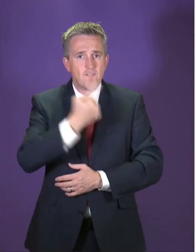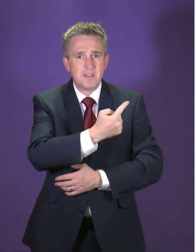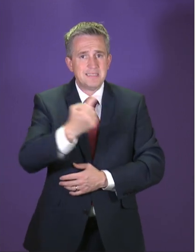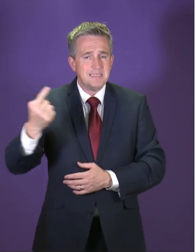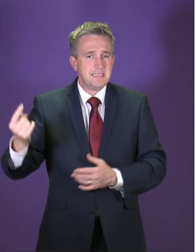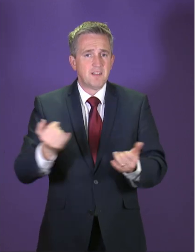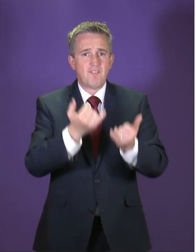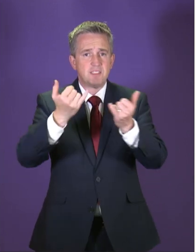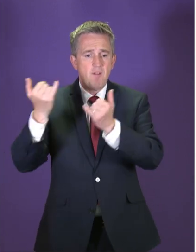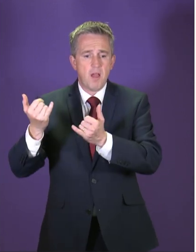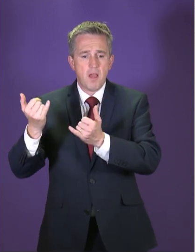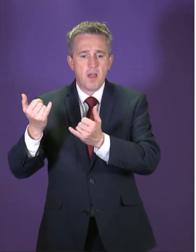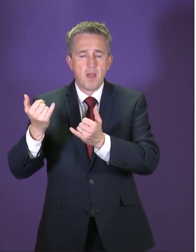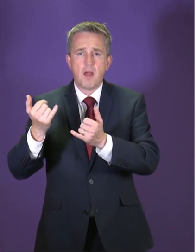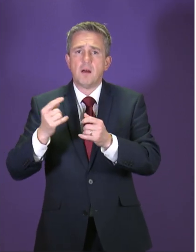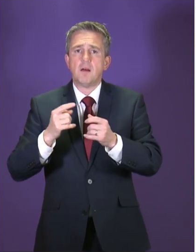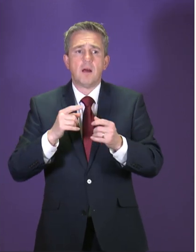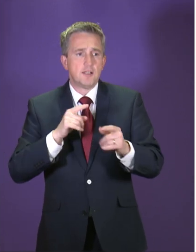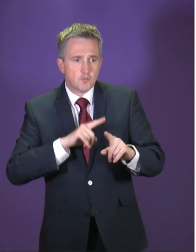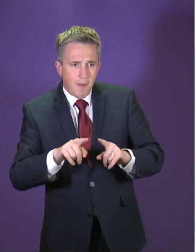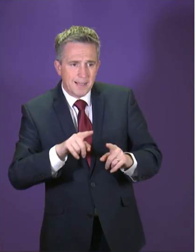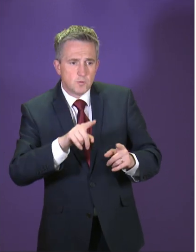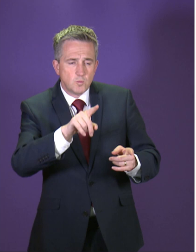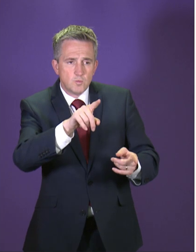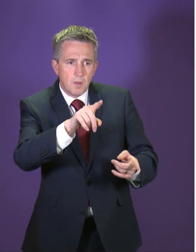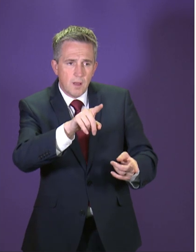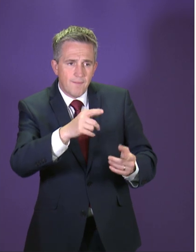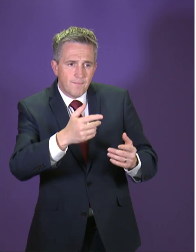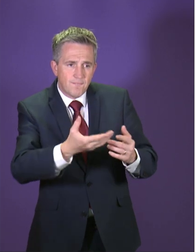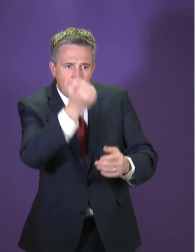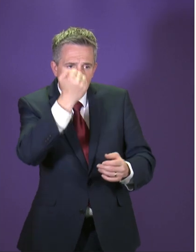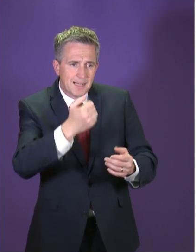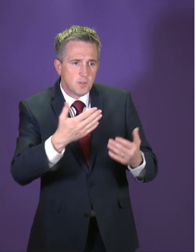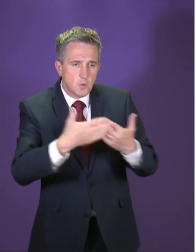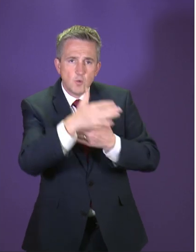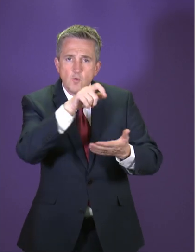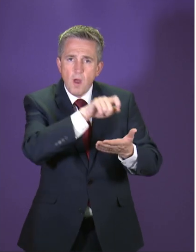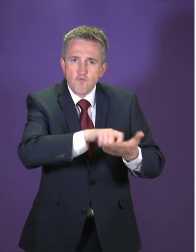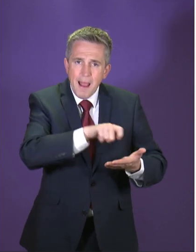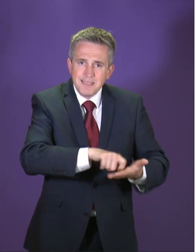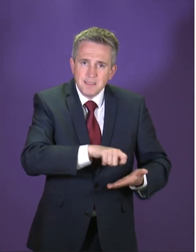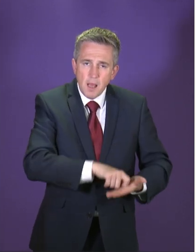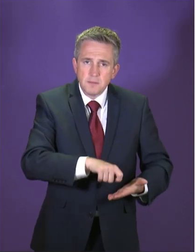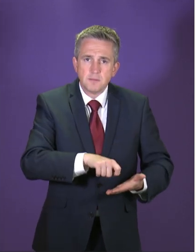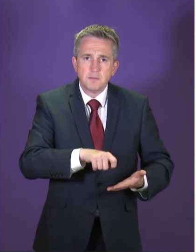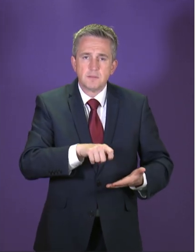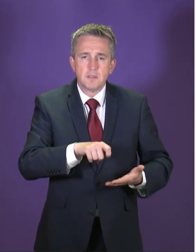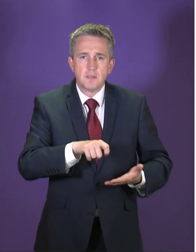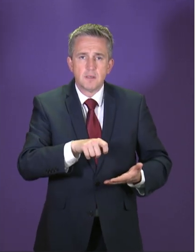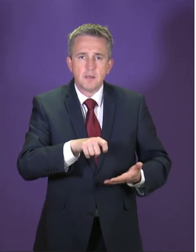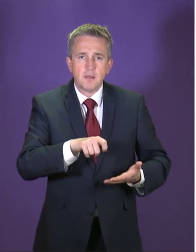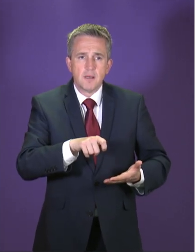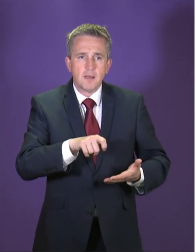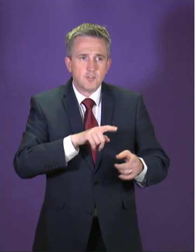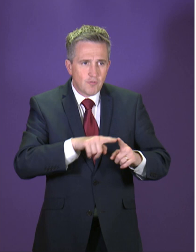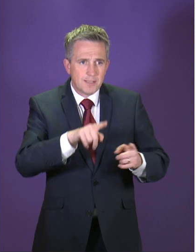festival to bring together the new, you know, writers in what means dramaturgy. And